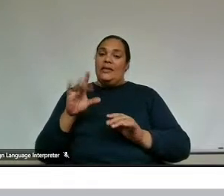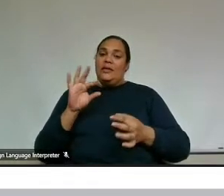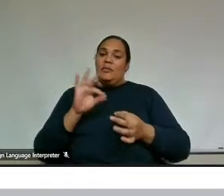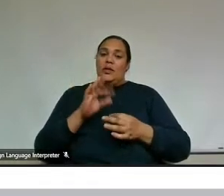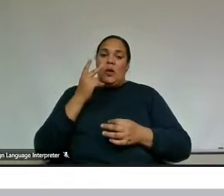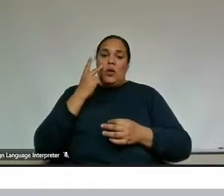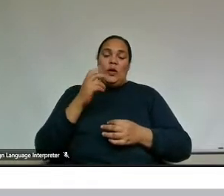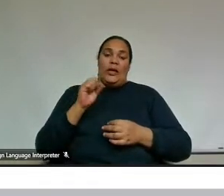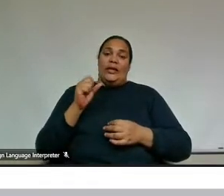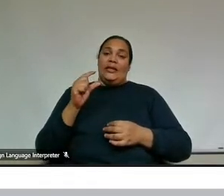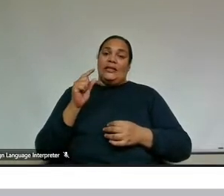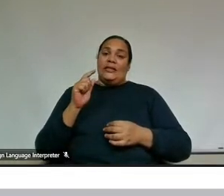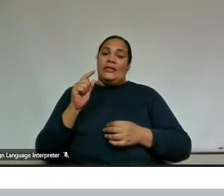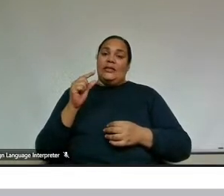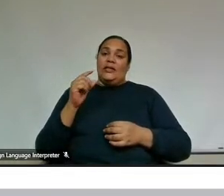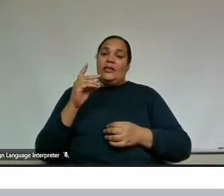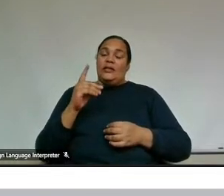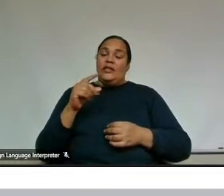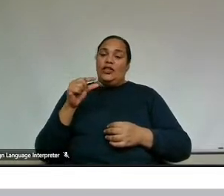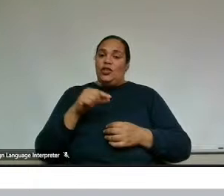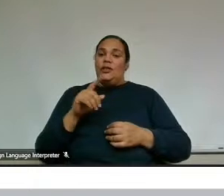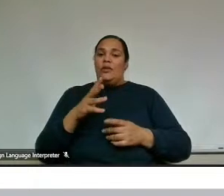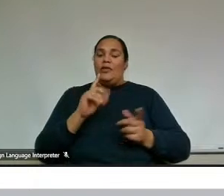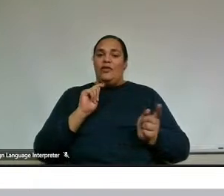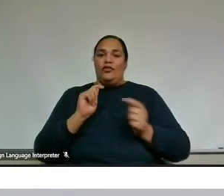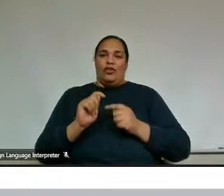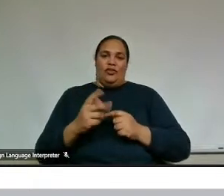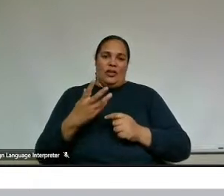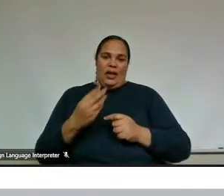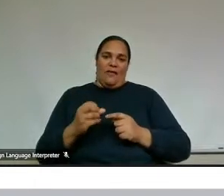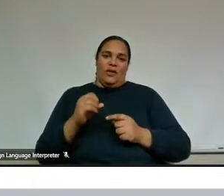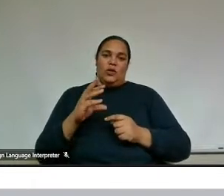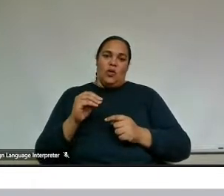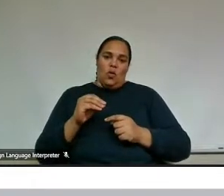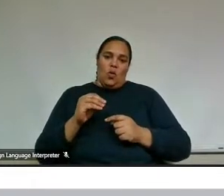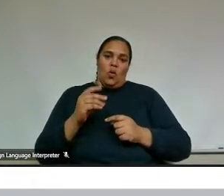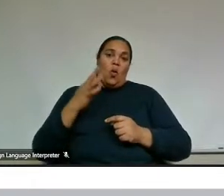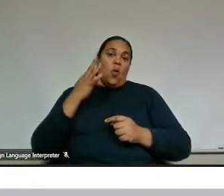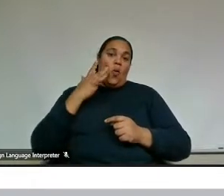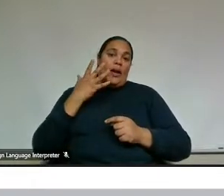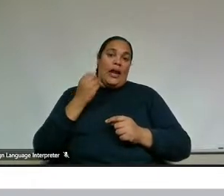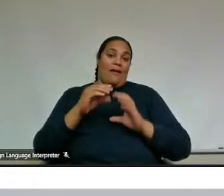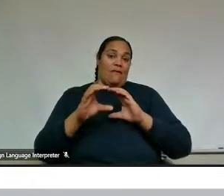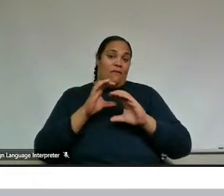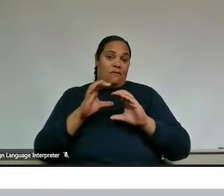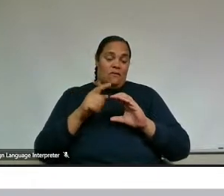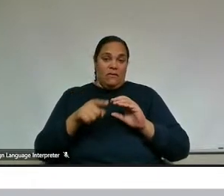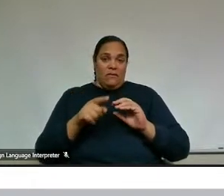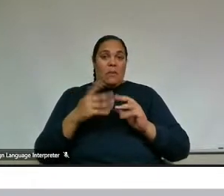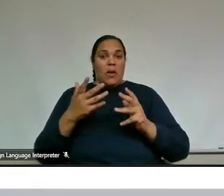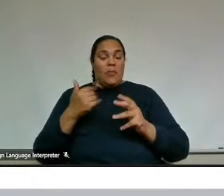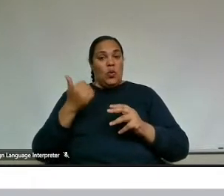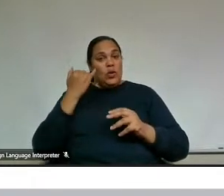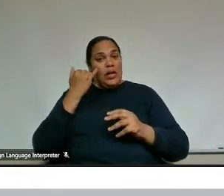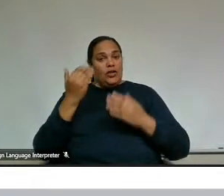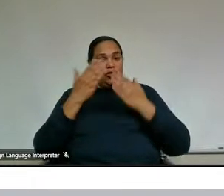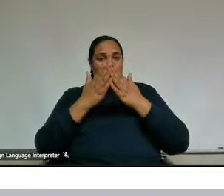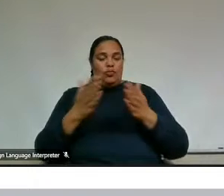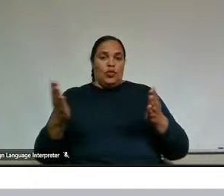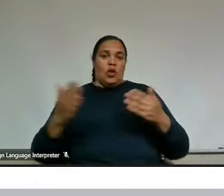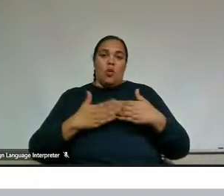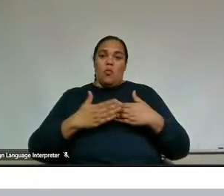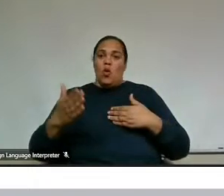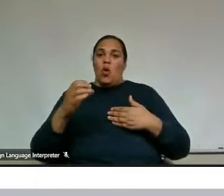at the SDGs as the departure point for the just transition. So when we have the conversations, it might be an idea just to broaden it beyond just